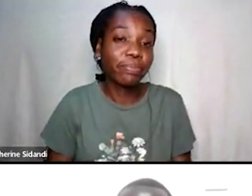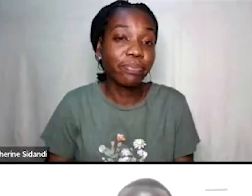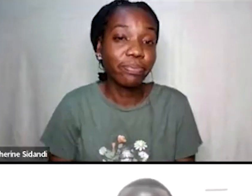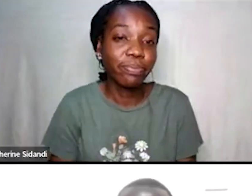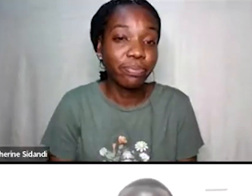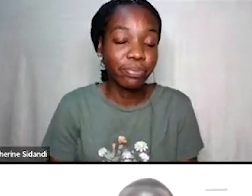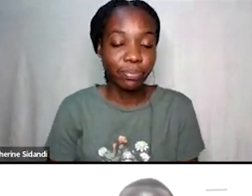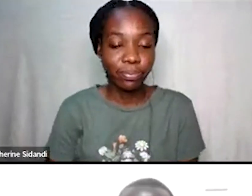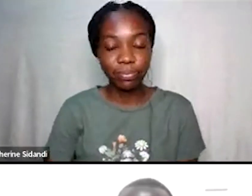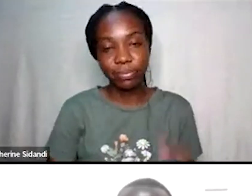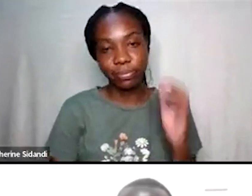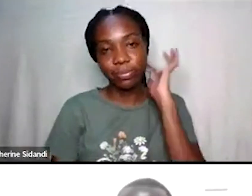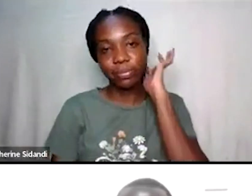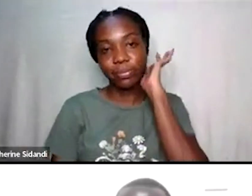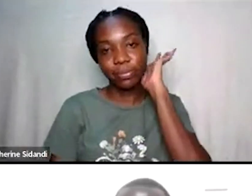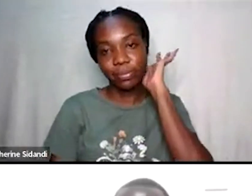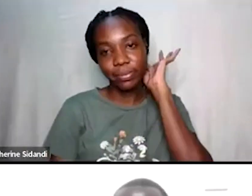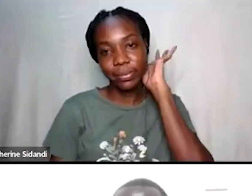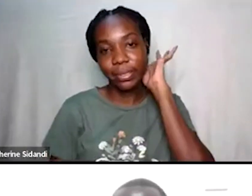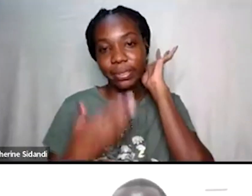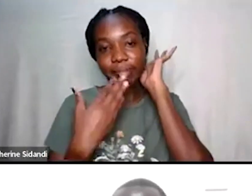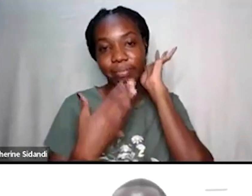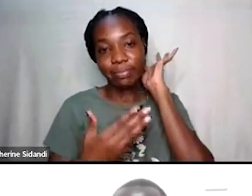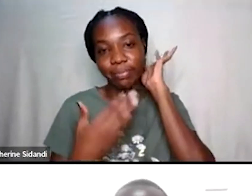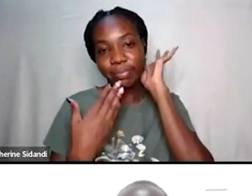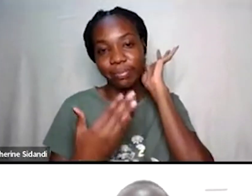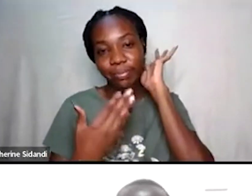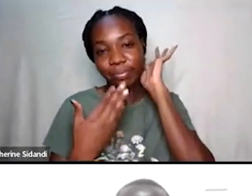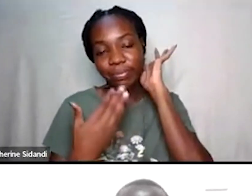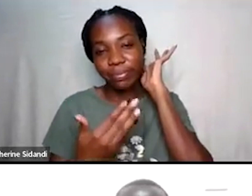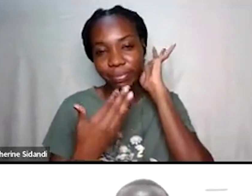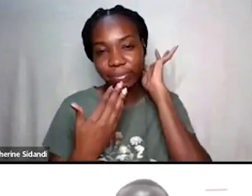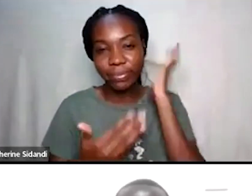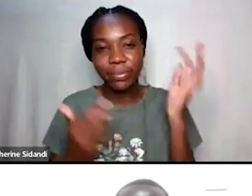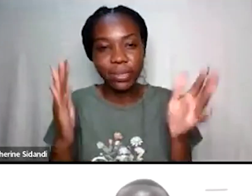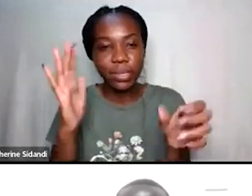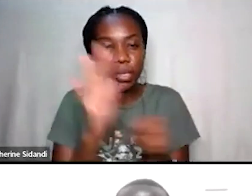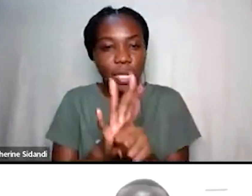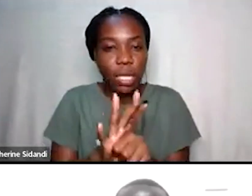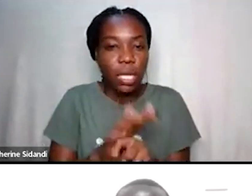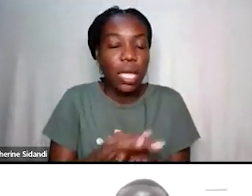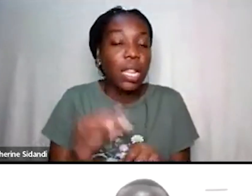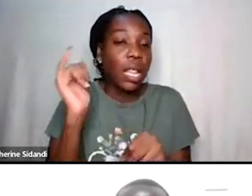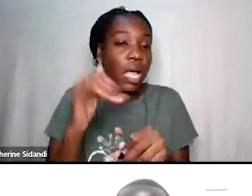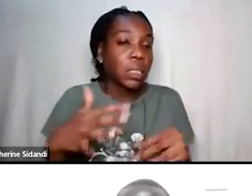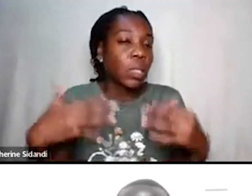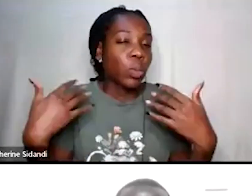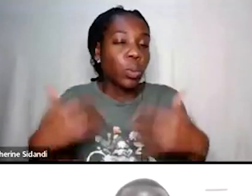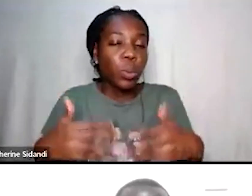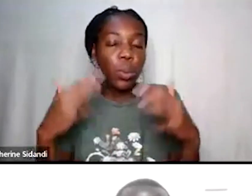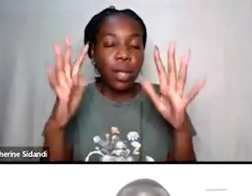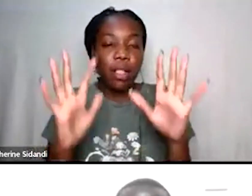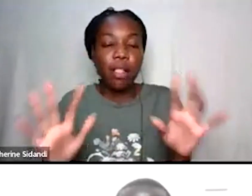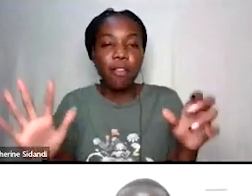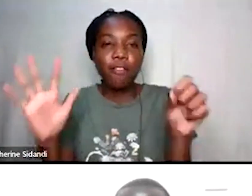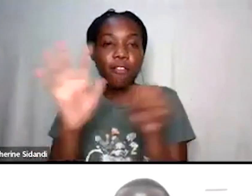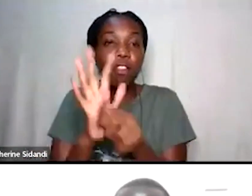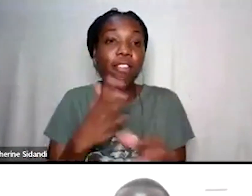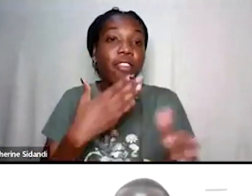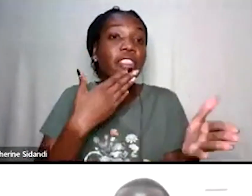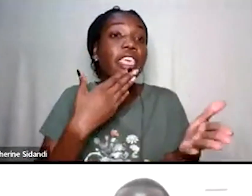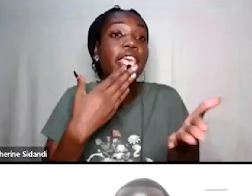Absolutely. Thank you so much, Sarah. That is amazing. Thank you. So